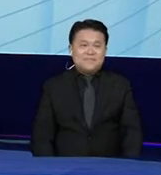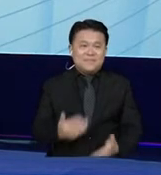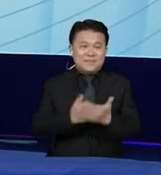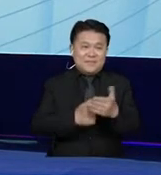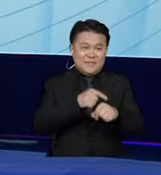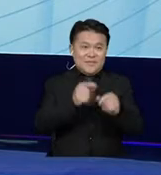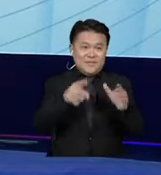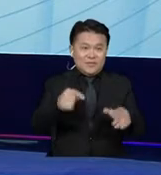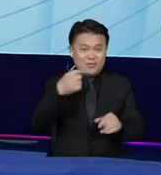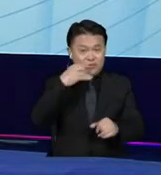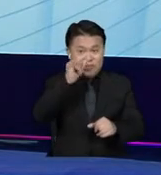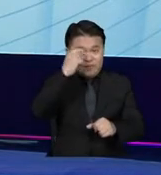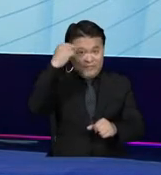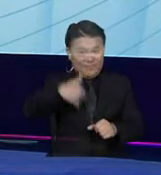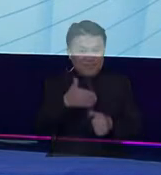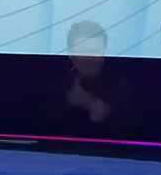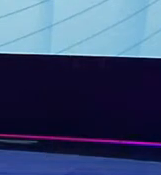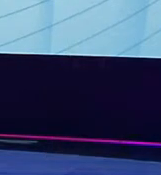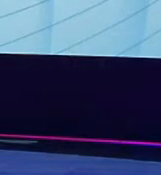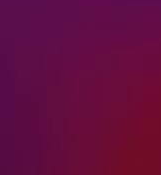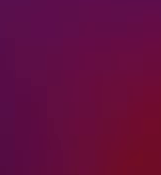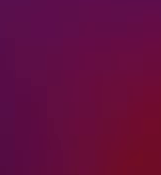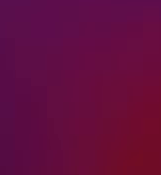remaining time.